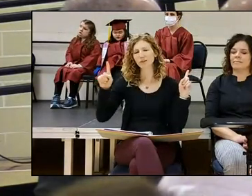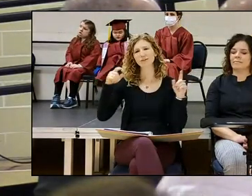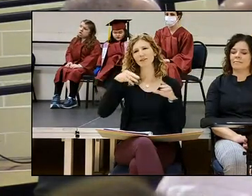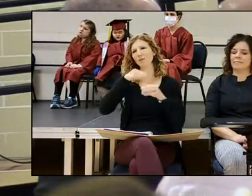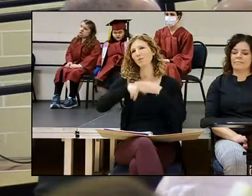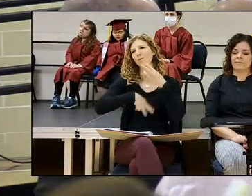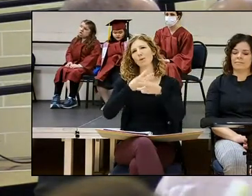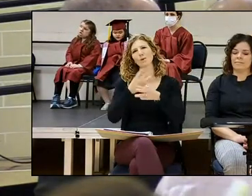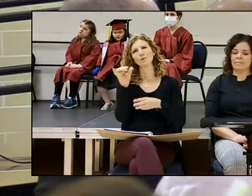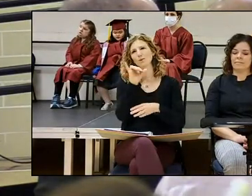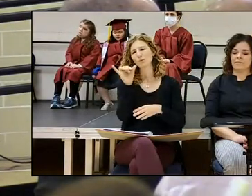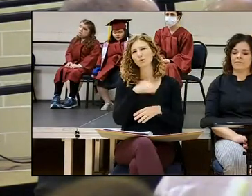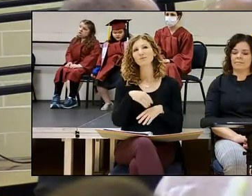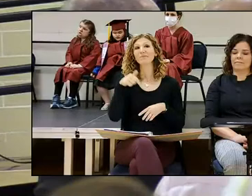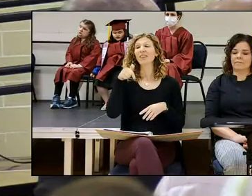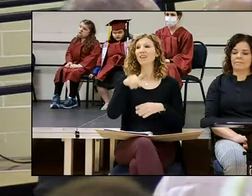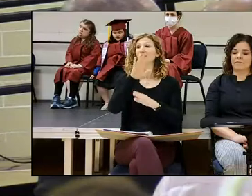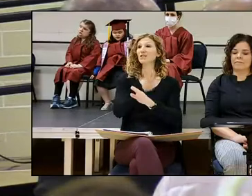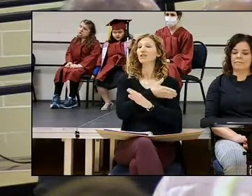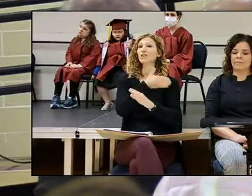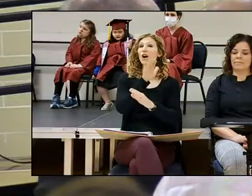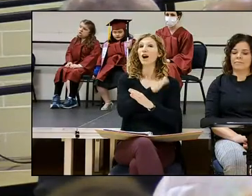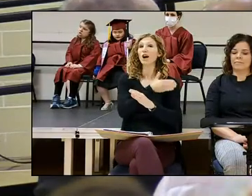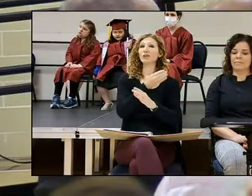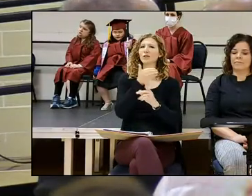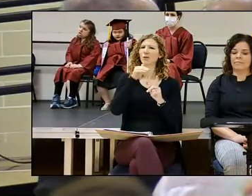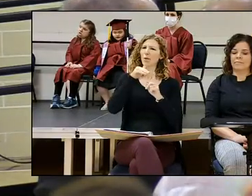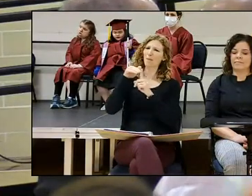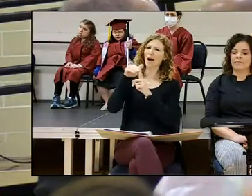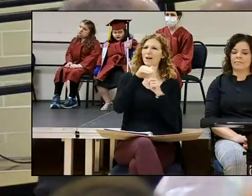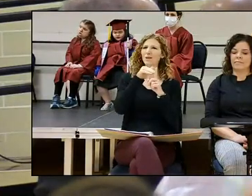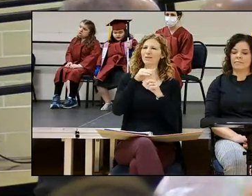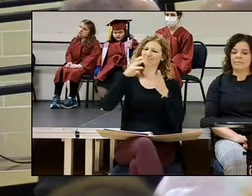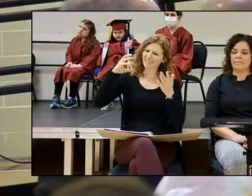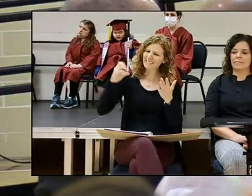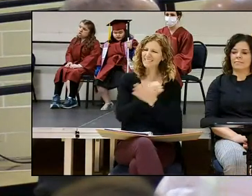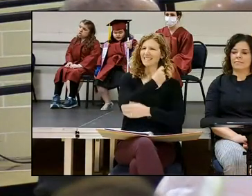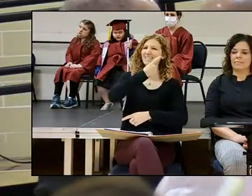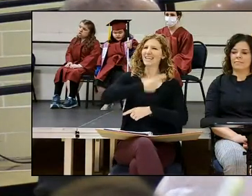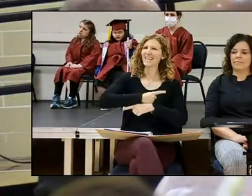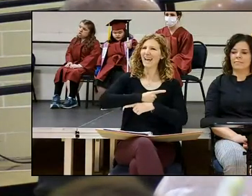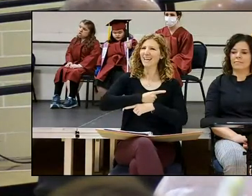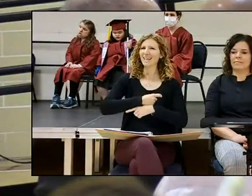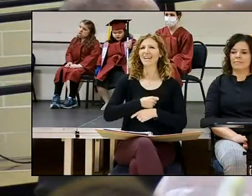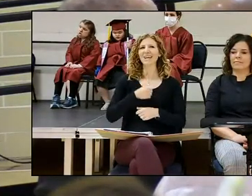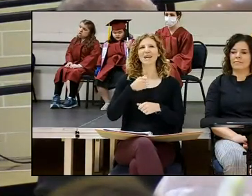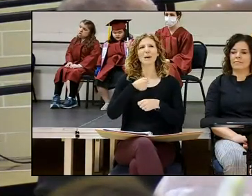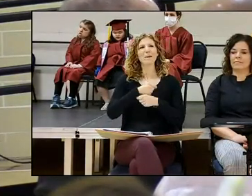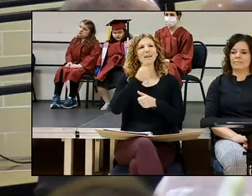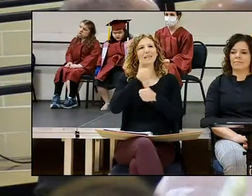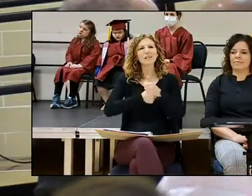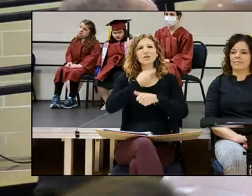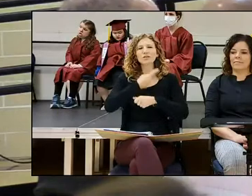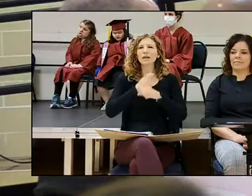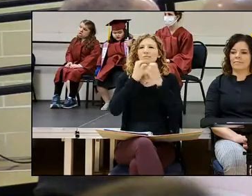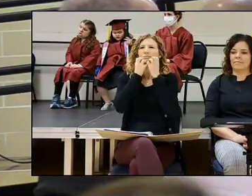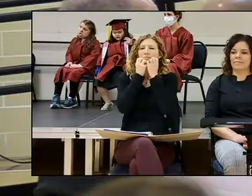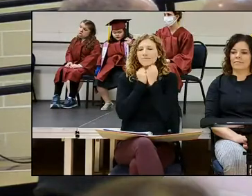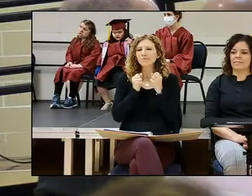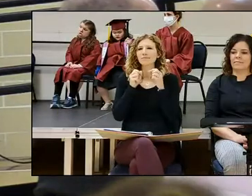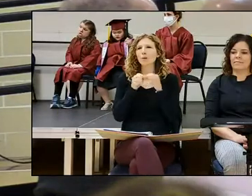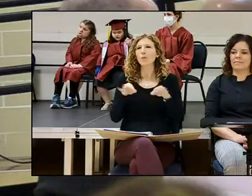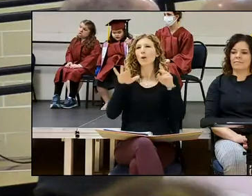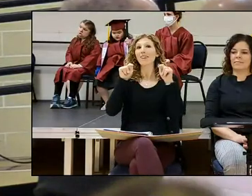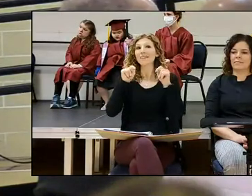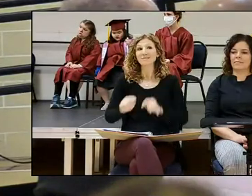world. This is a song to remind you to seize the day and to make every day worthwhile.